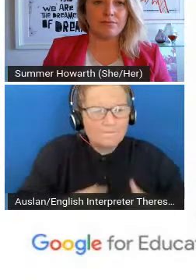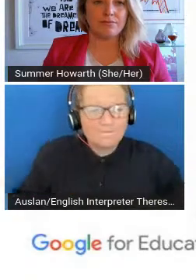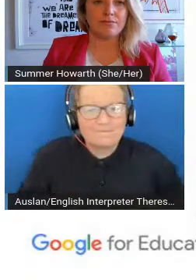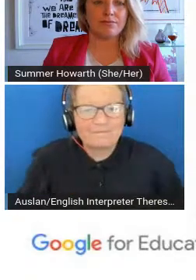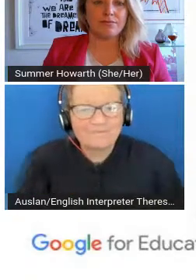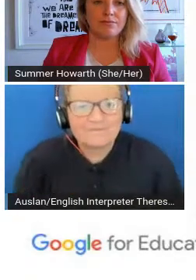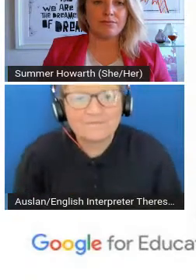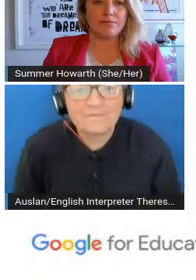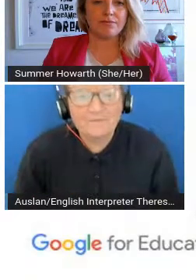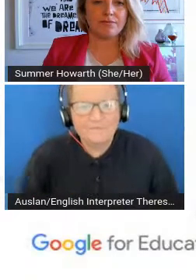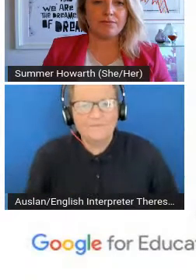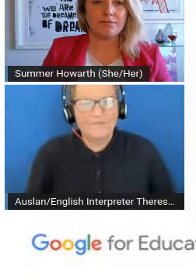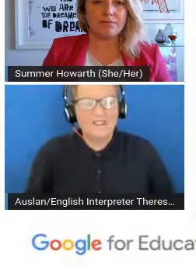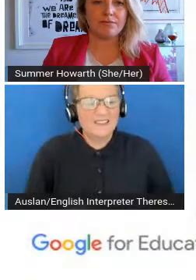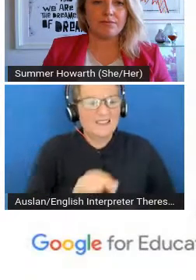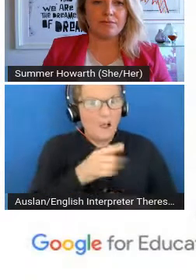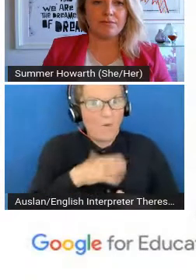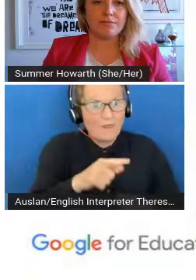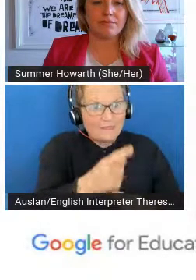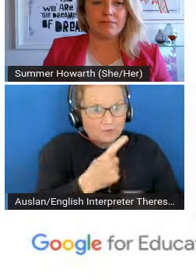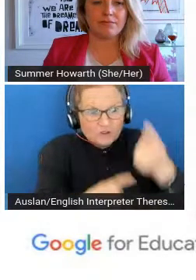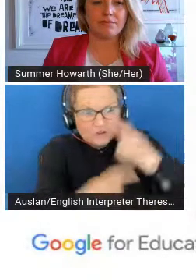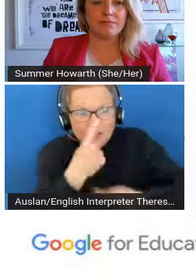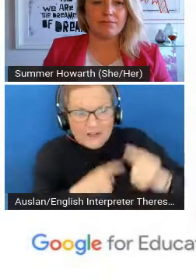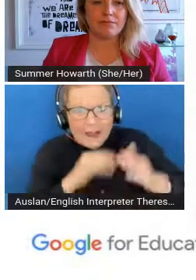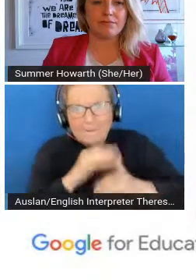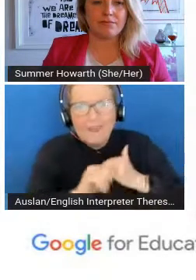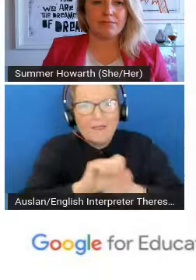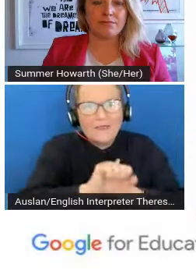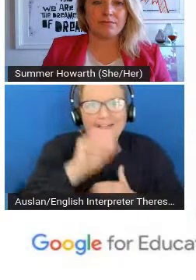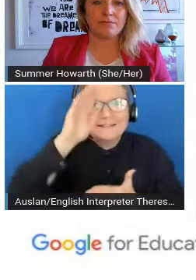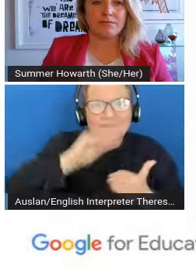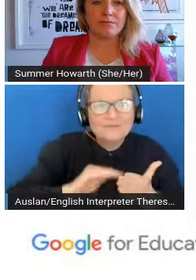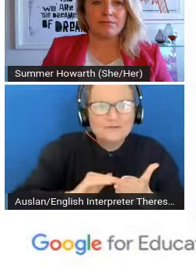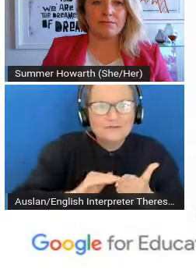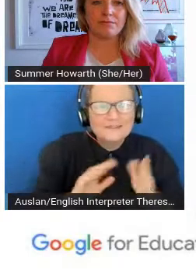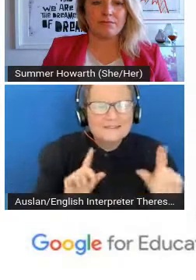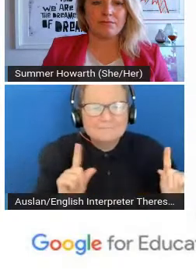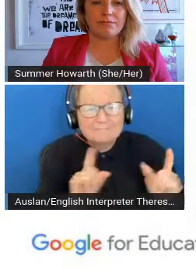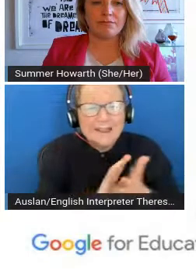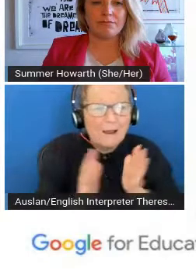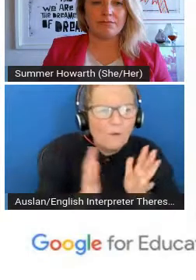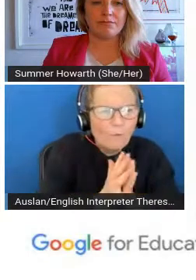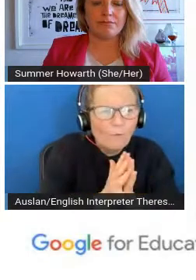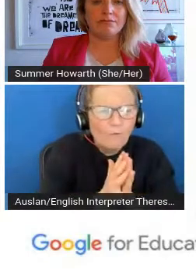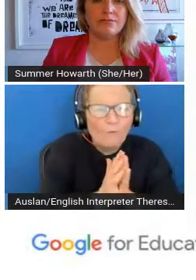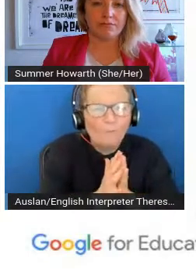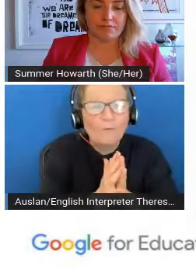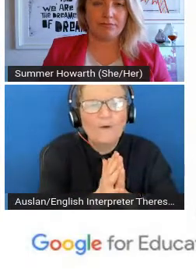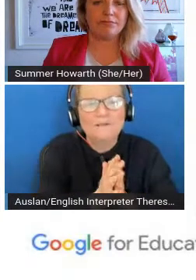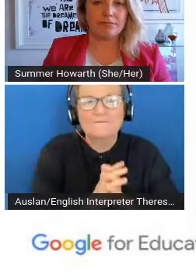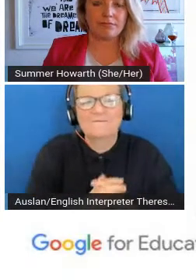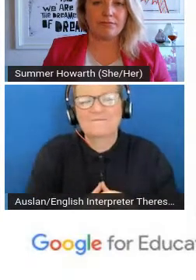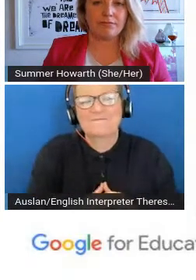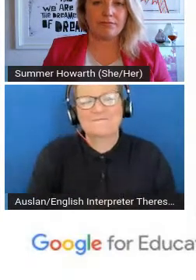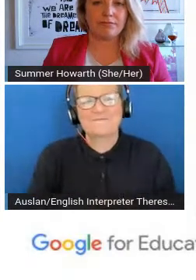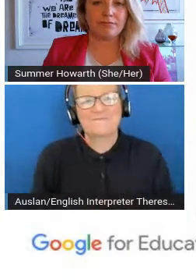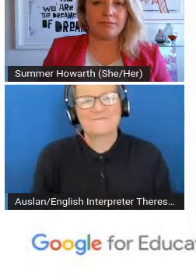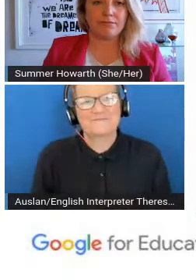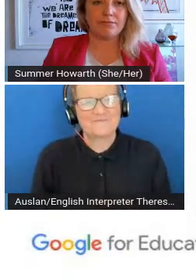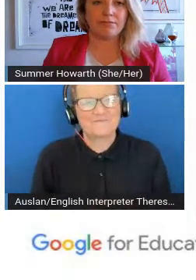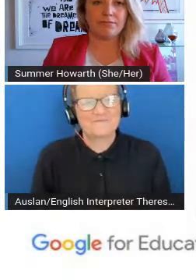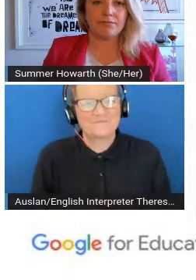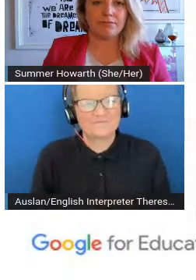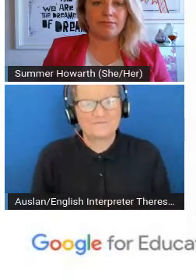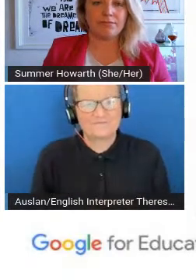things are going through my mind when I'm designing this hybrid learning experience. And